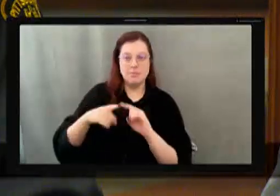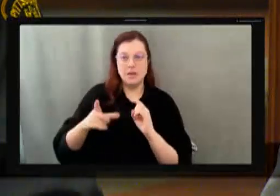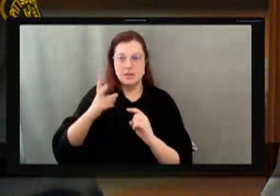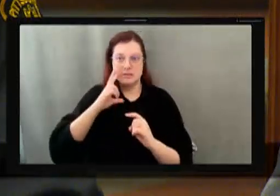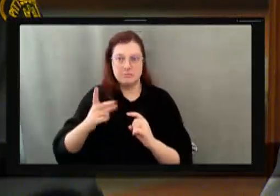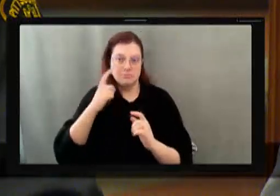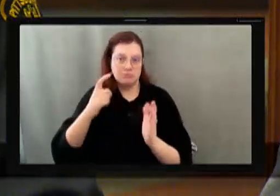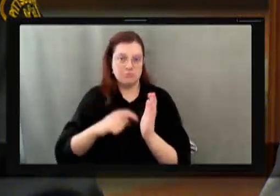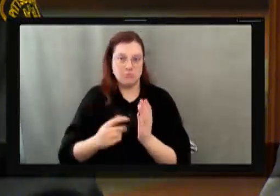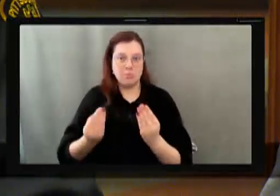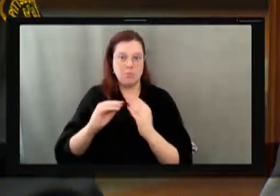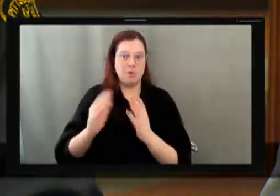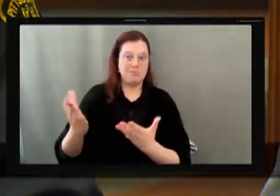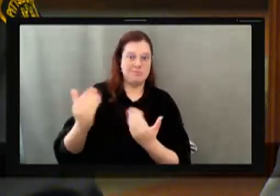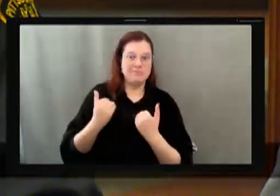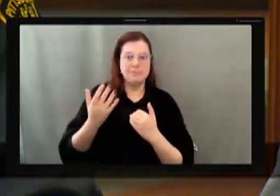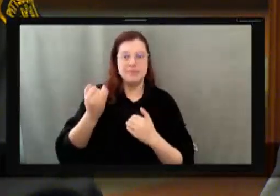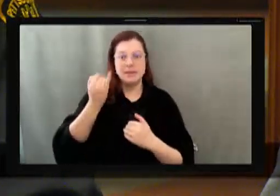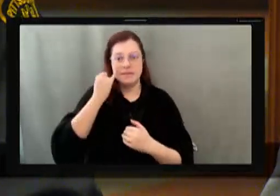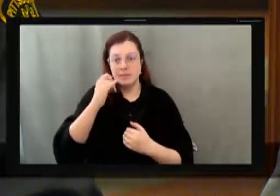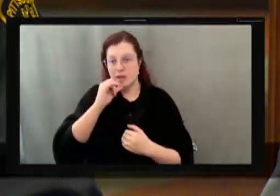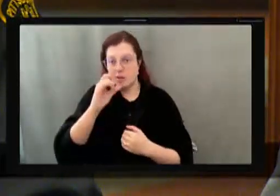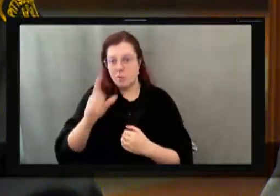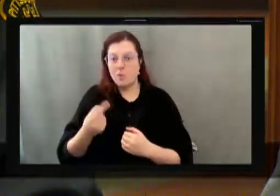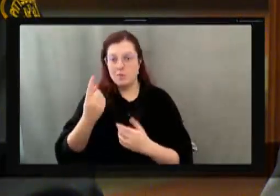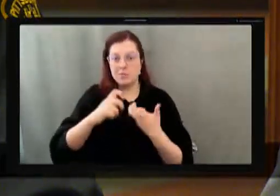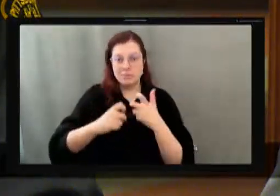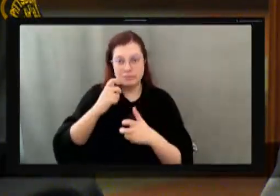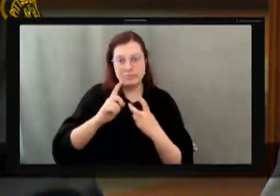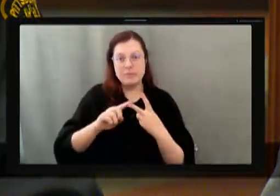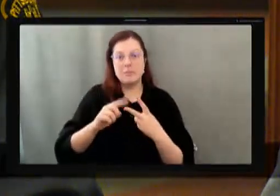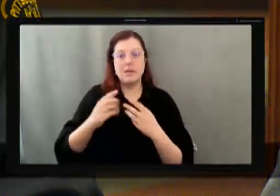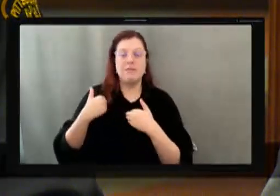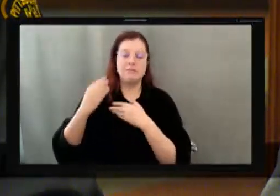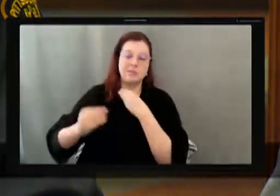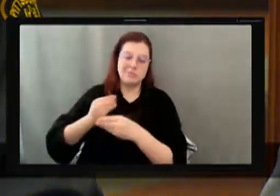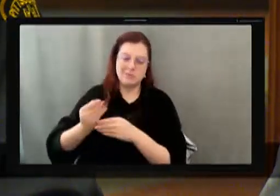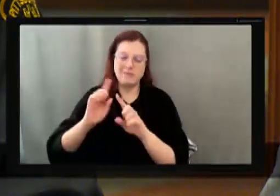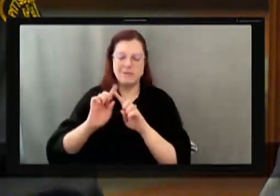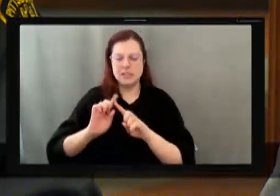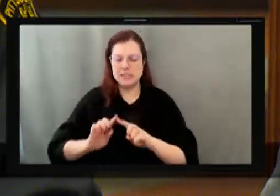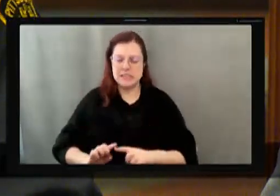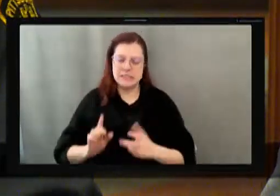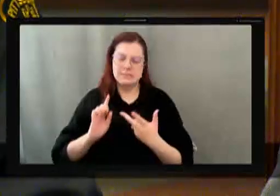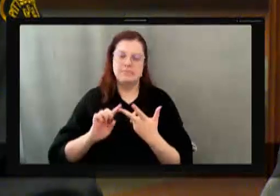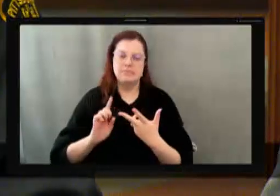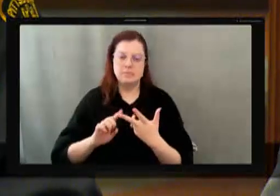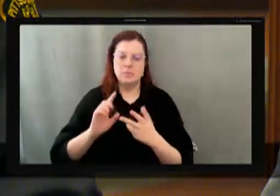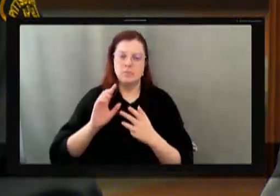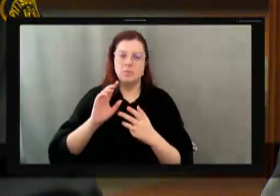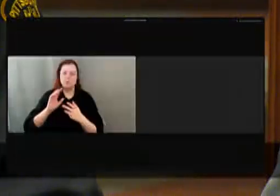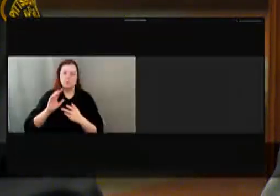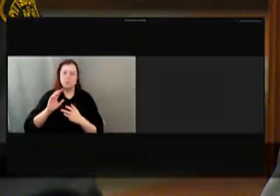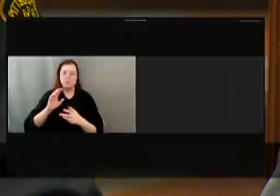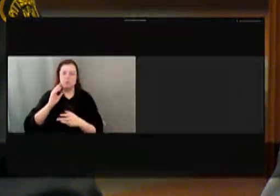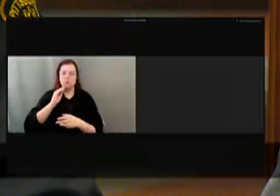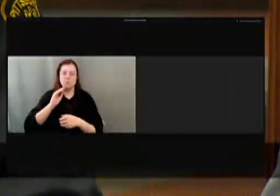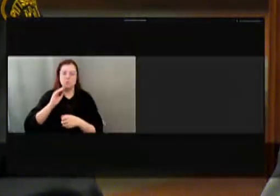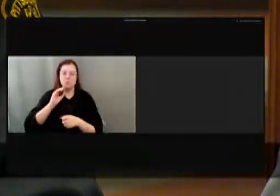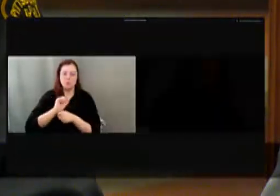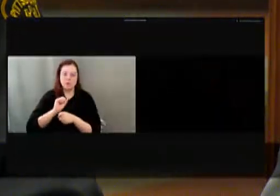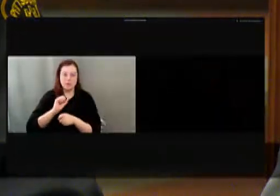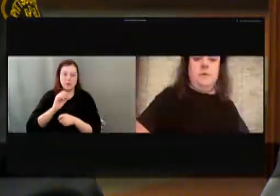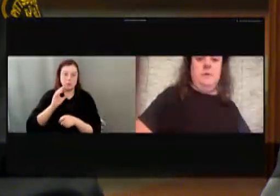single issue of why, it could be there's generational differences, there's the work from home phenomenon that is appealing to